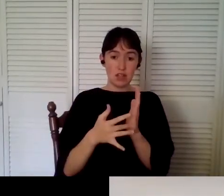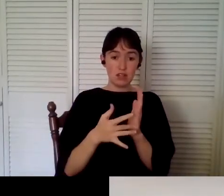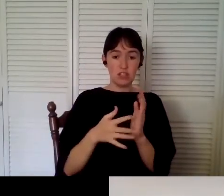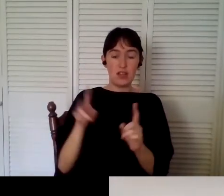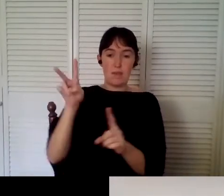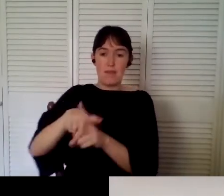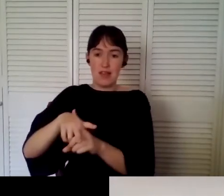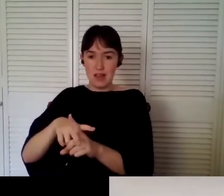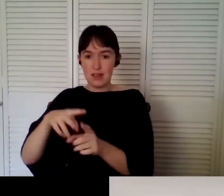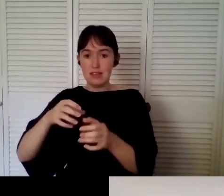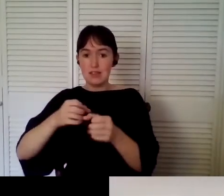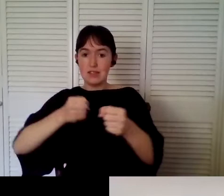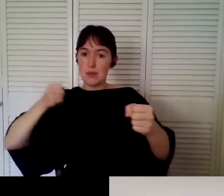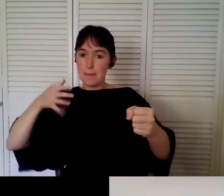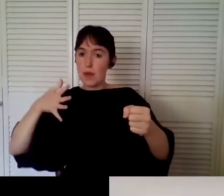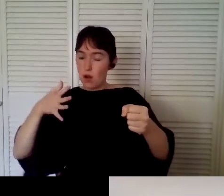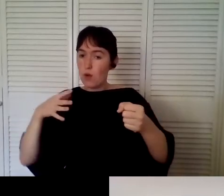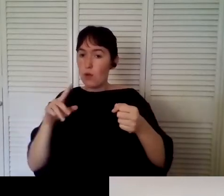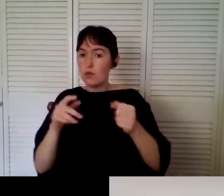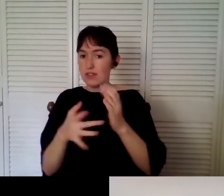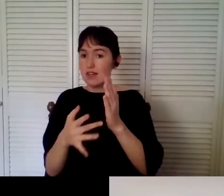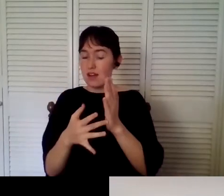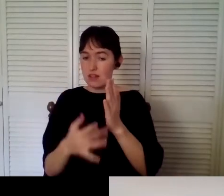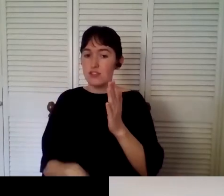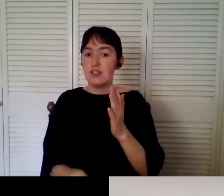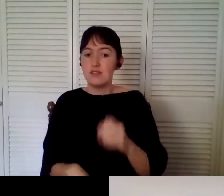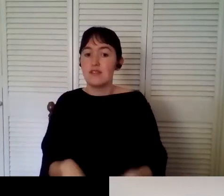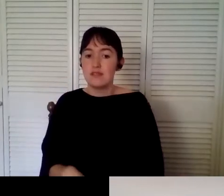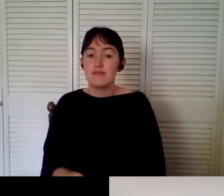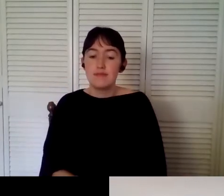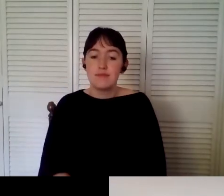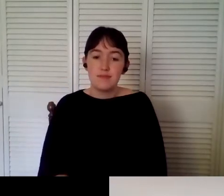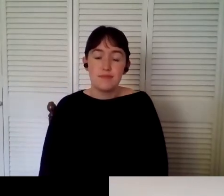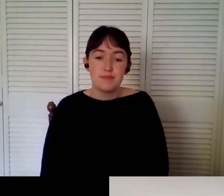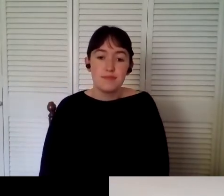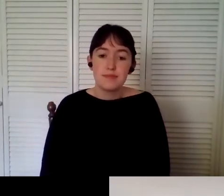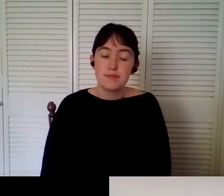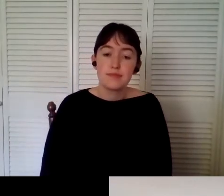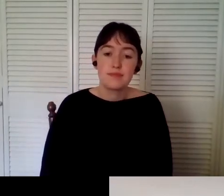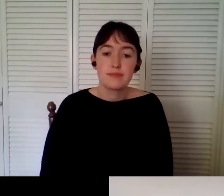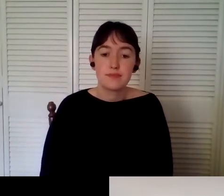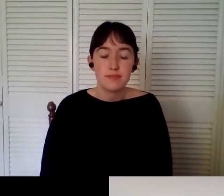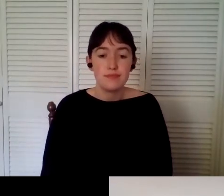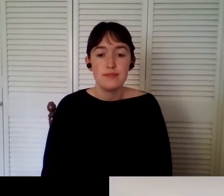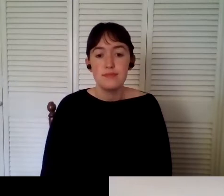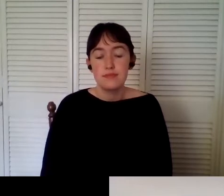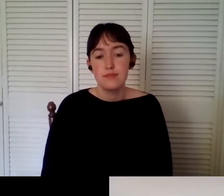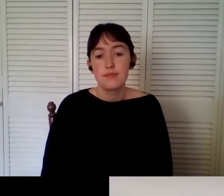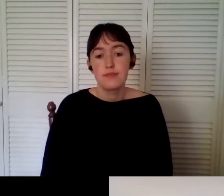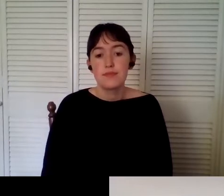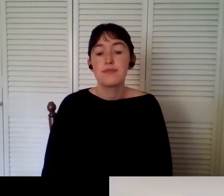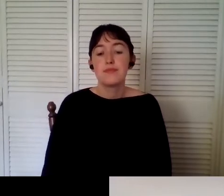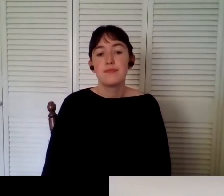concepts humans figured out for the bow, they figured out with the atlatl first. And I